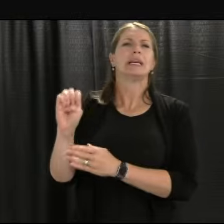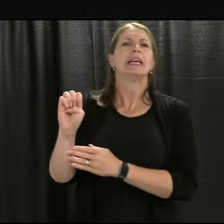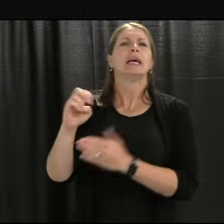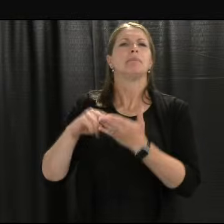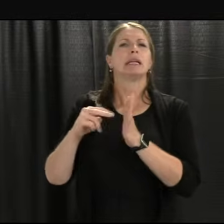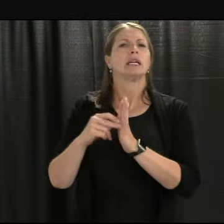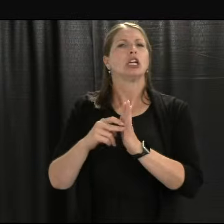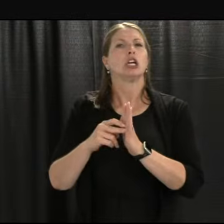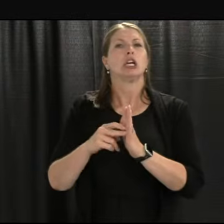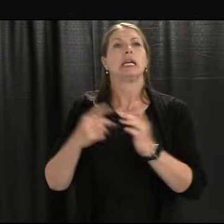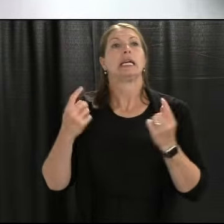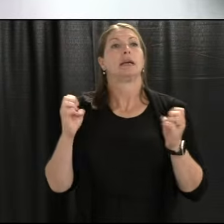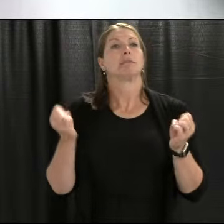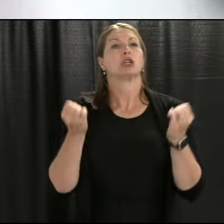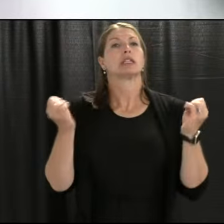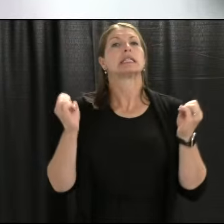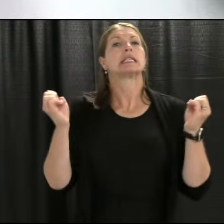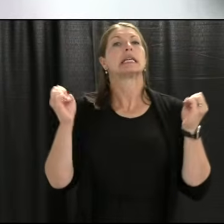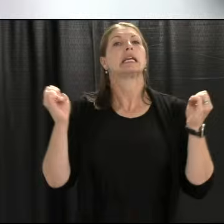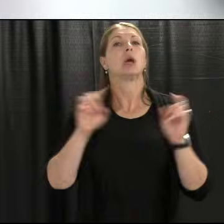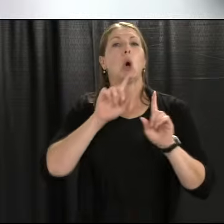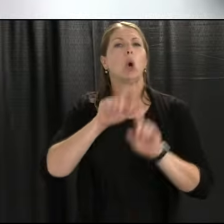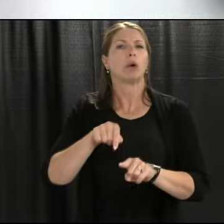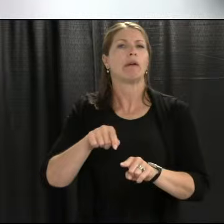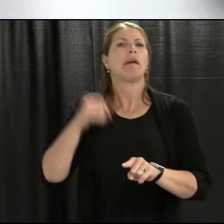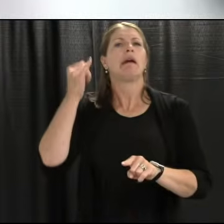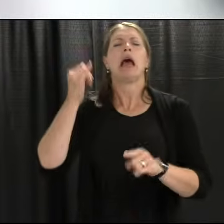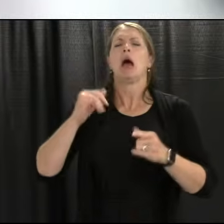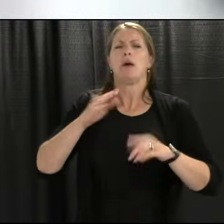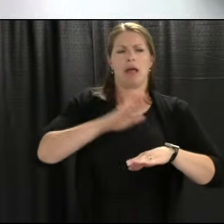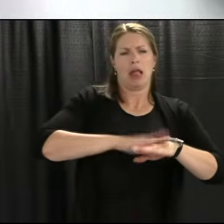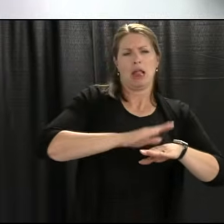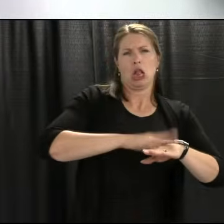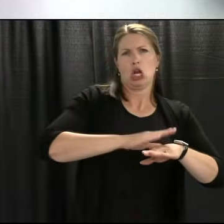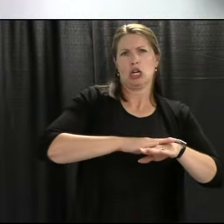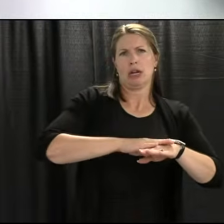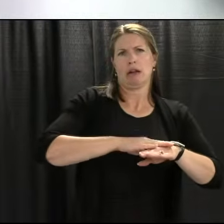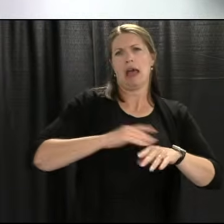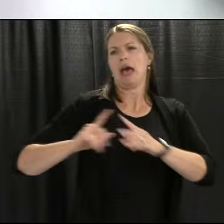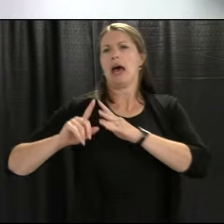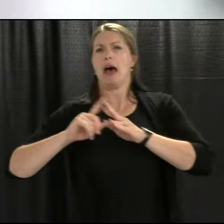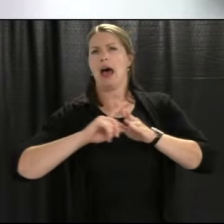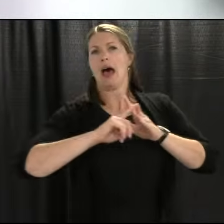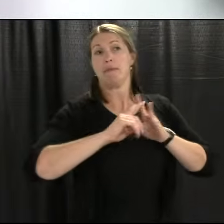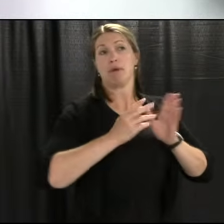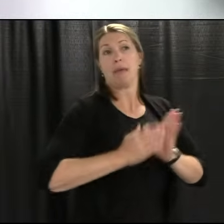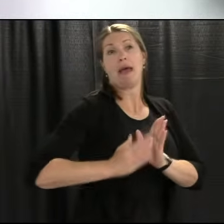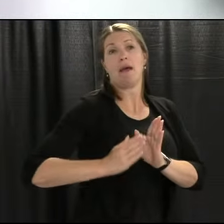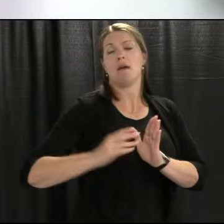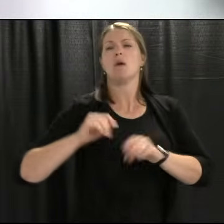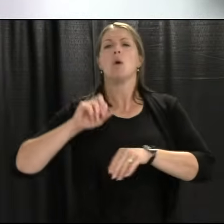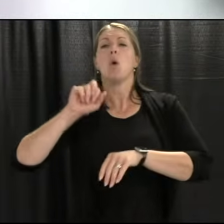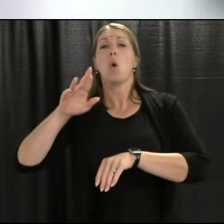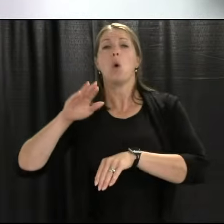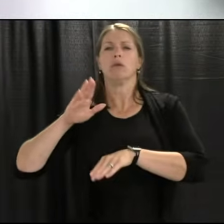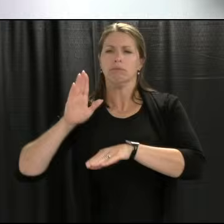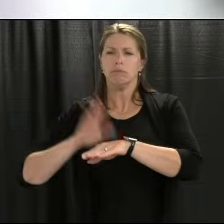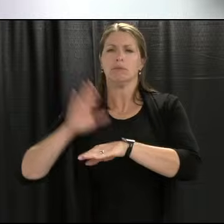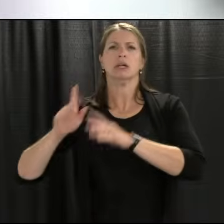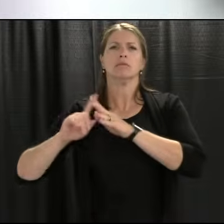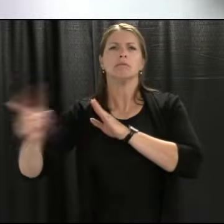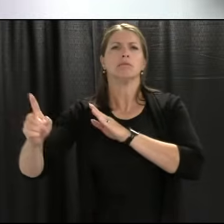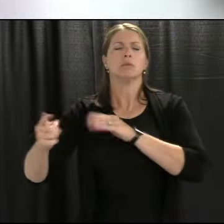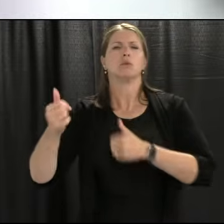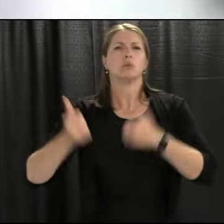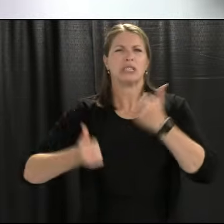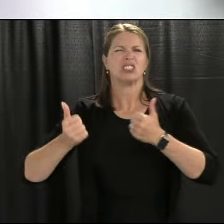order. If you are living in an area which is only subject to a